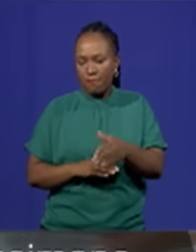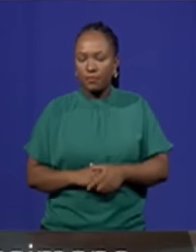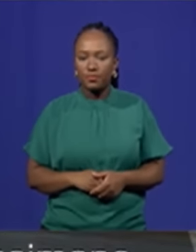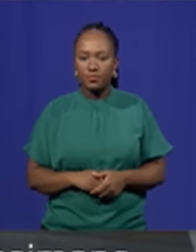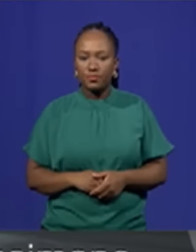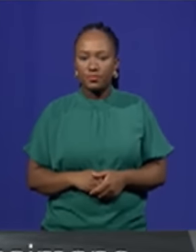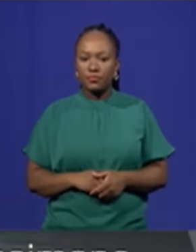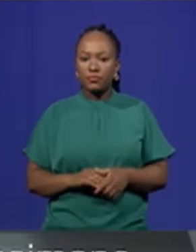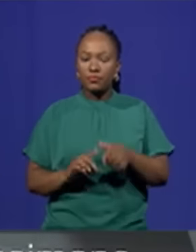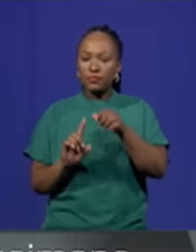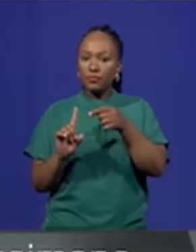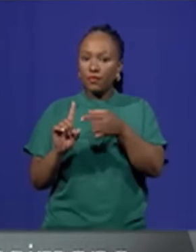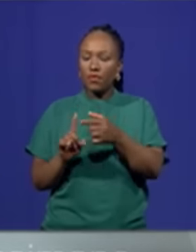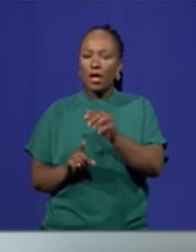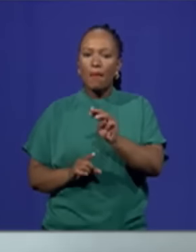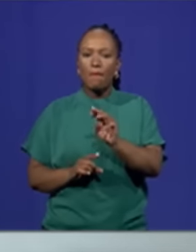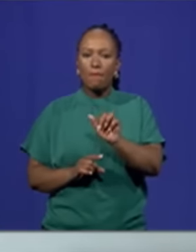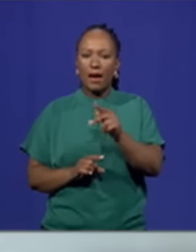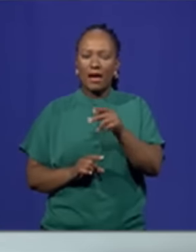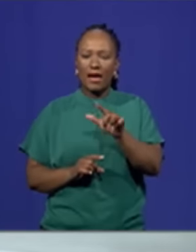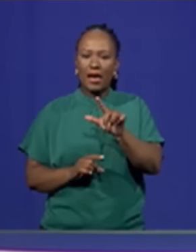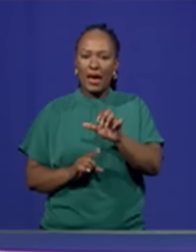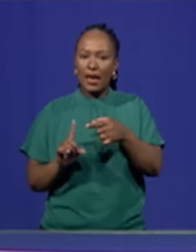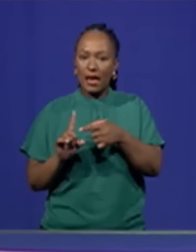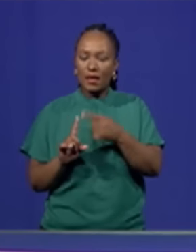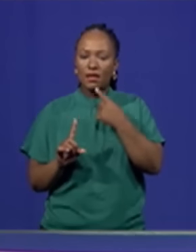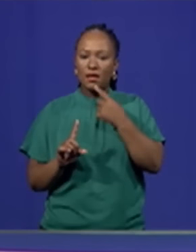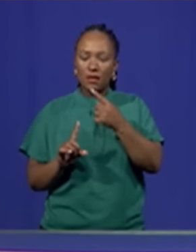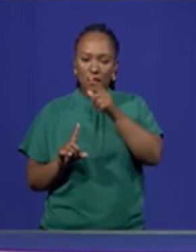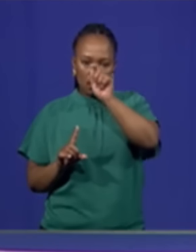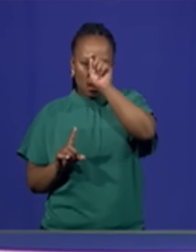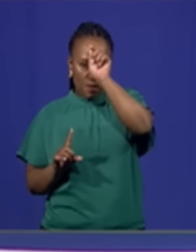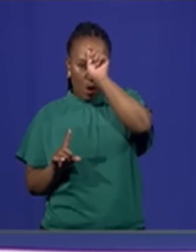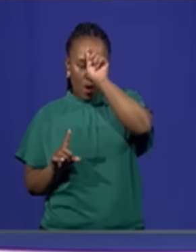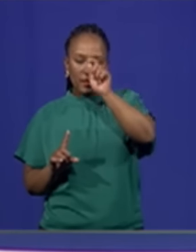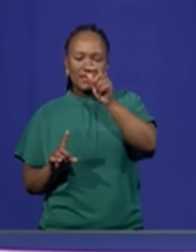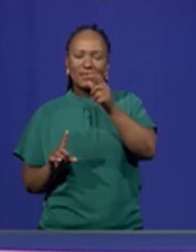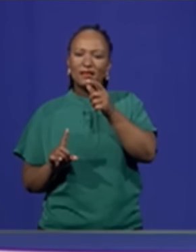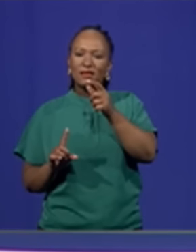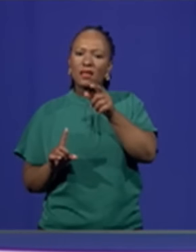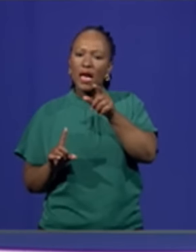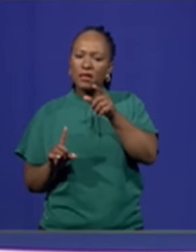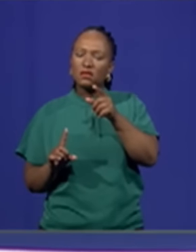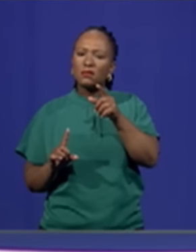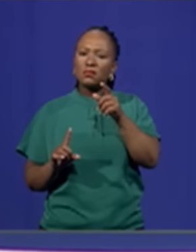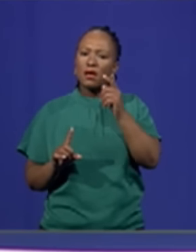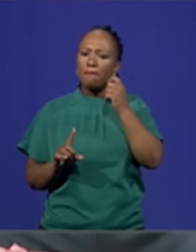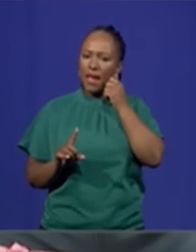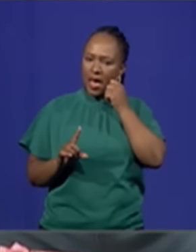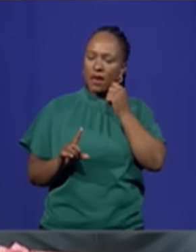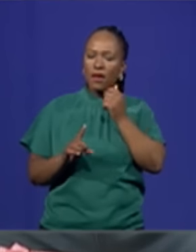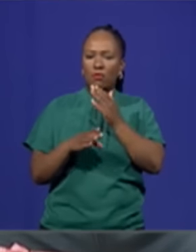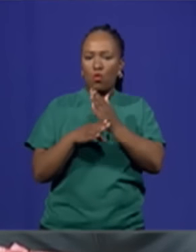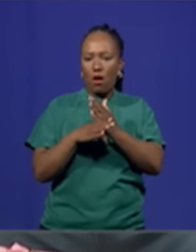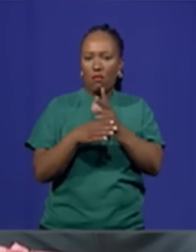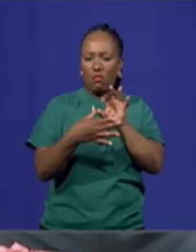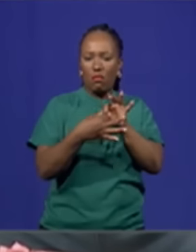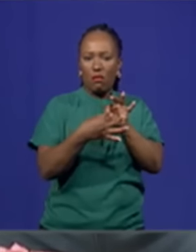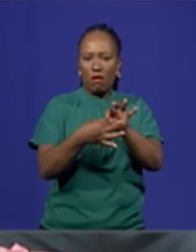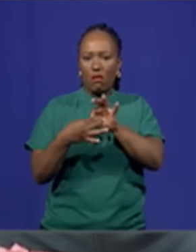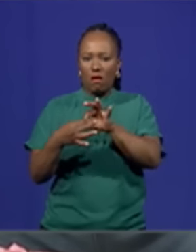Makhele o re buka ena e bua ka kotloloho le bashimane le bahlankana go ba kgothaletsa ho sebetsana le dintho tse